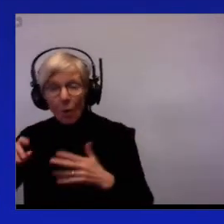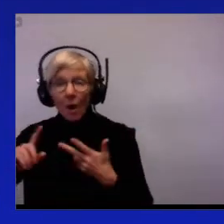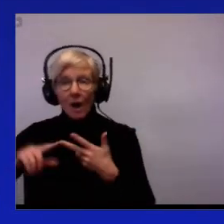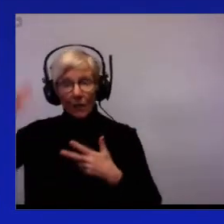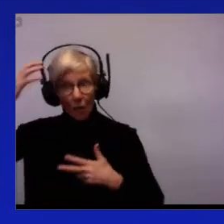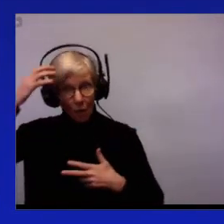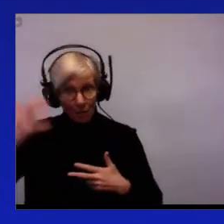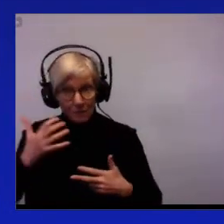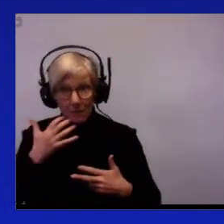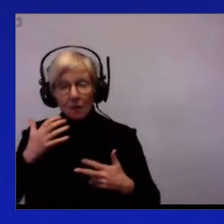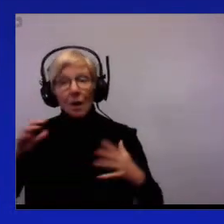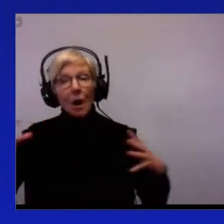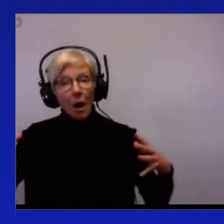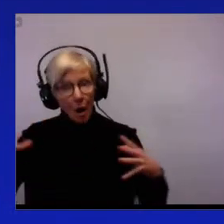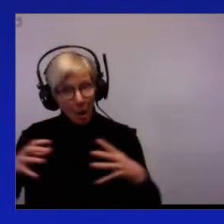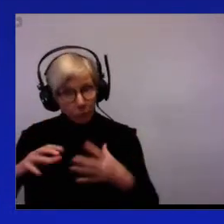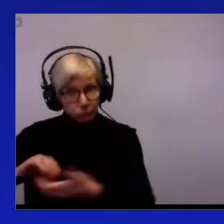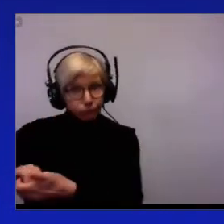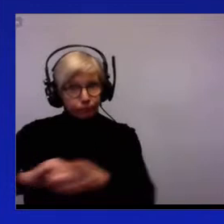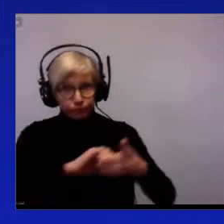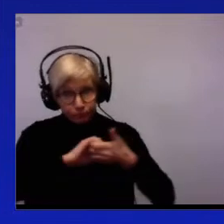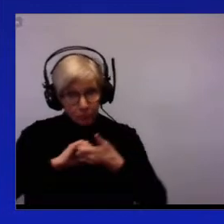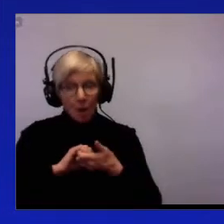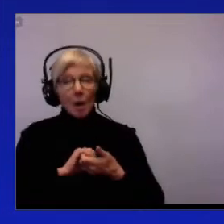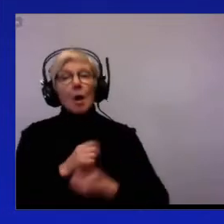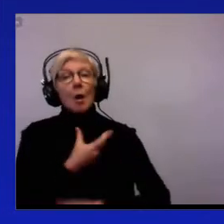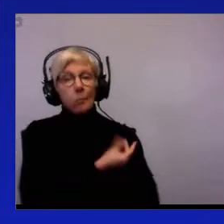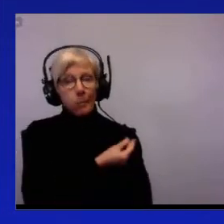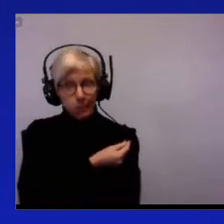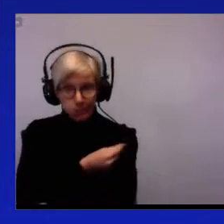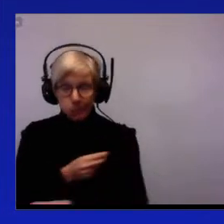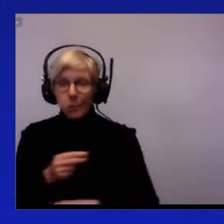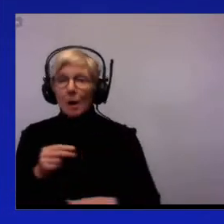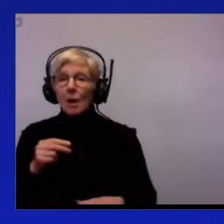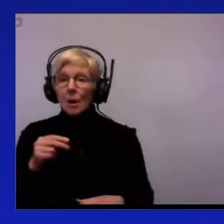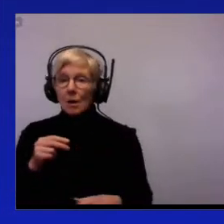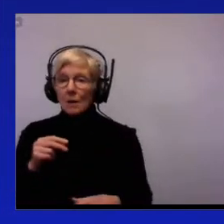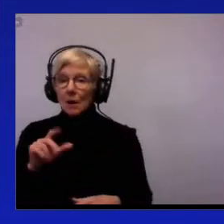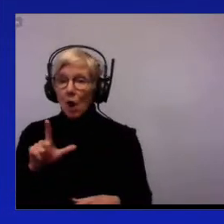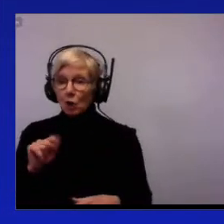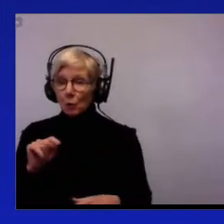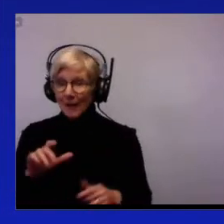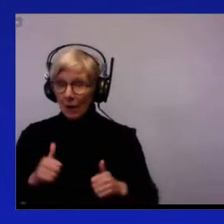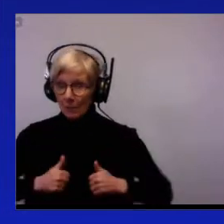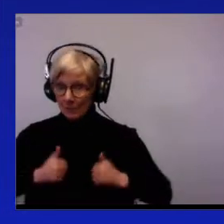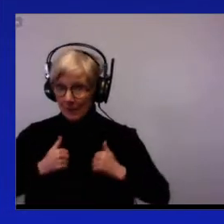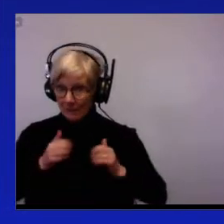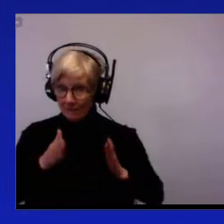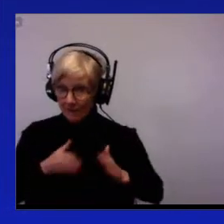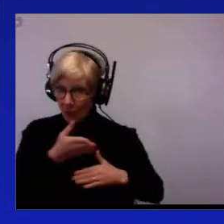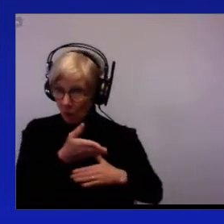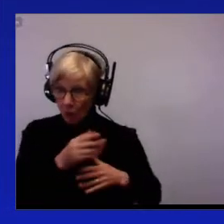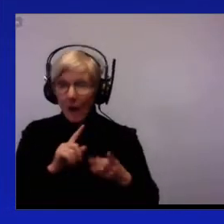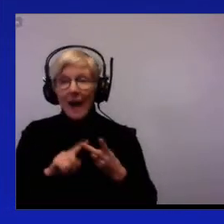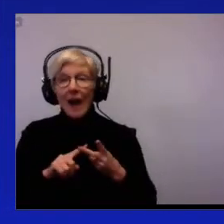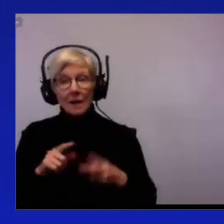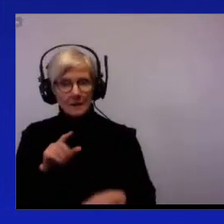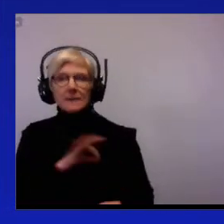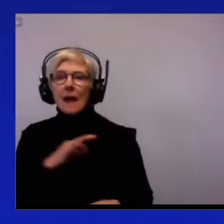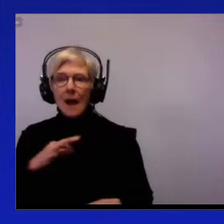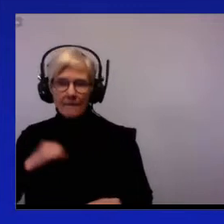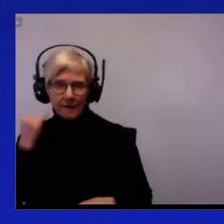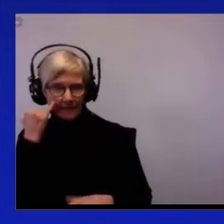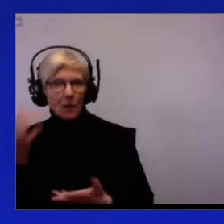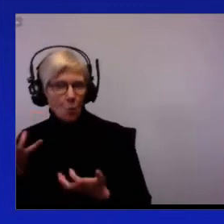got in and did all our long-term care residents. The workers all got a first dose as well too, those that wanted it,